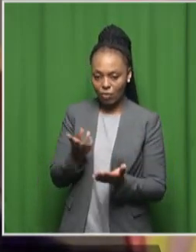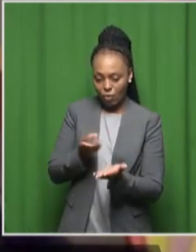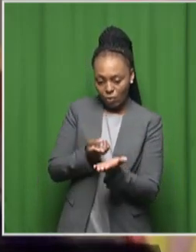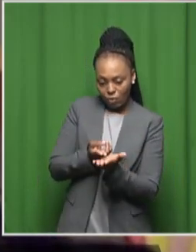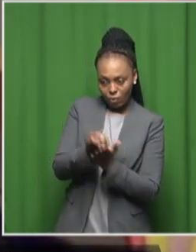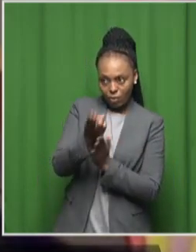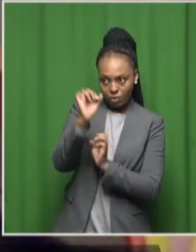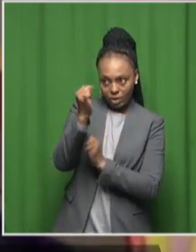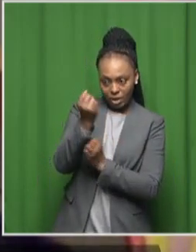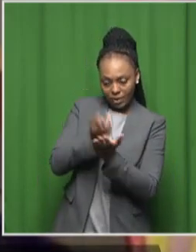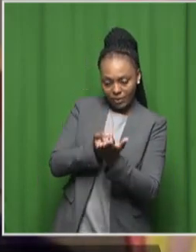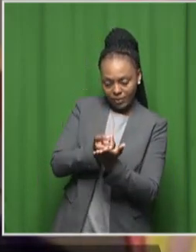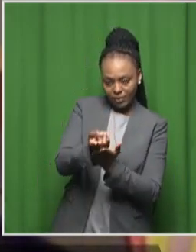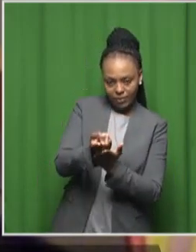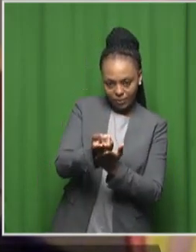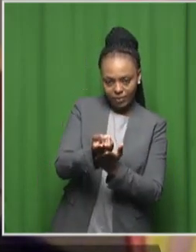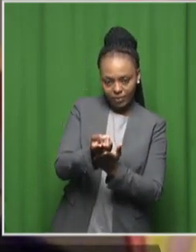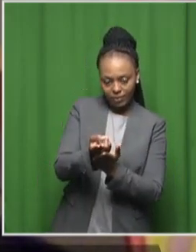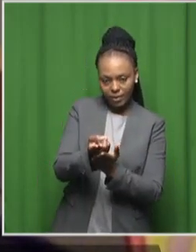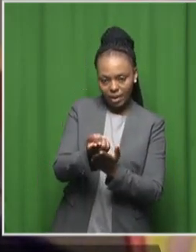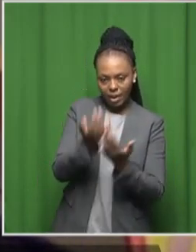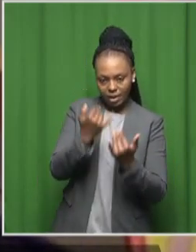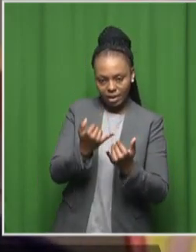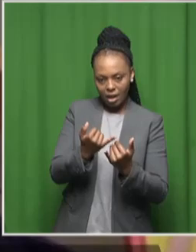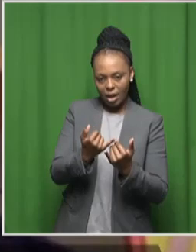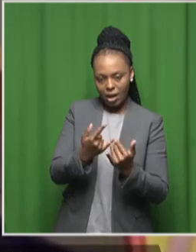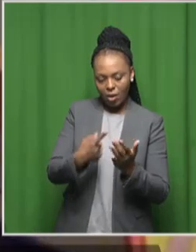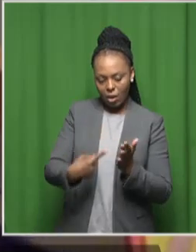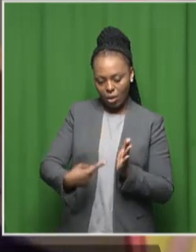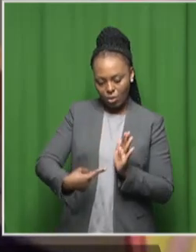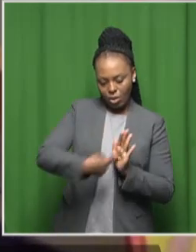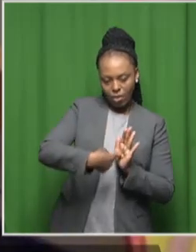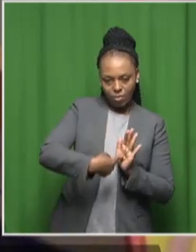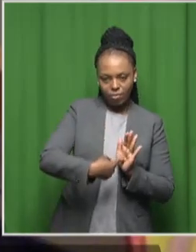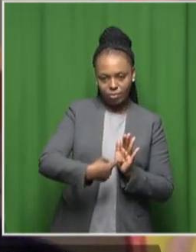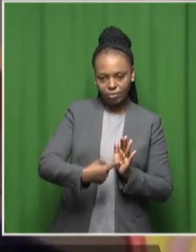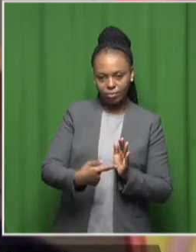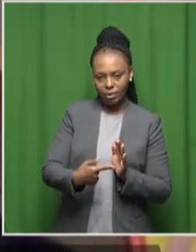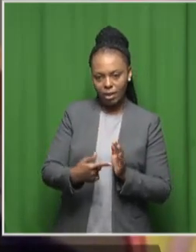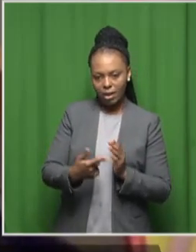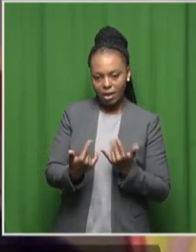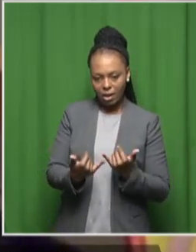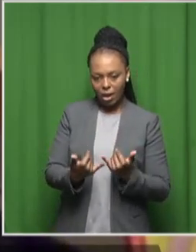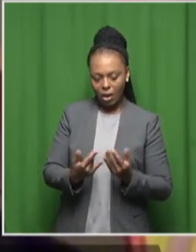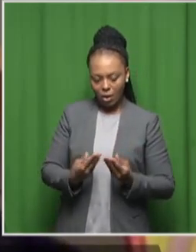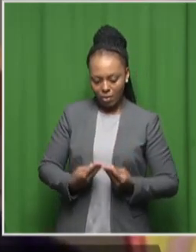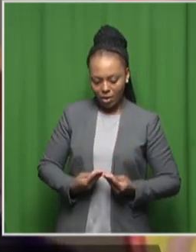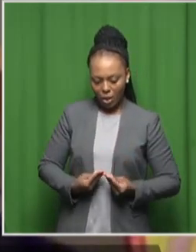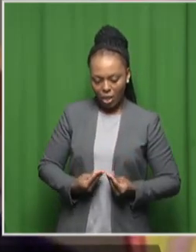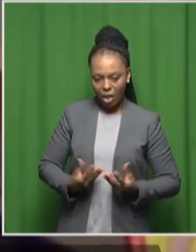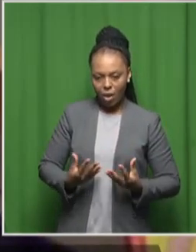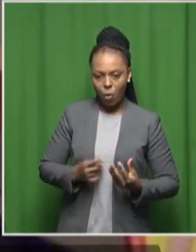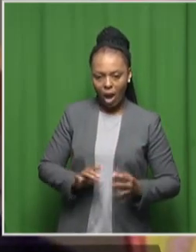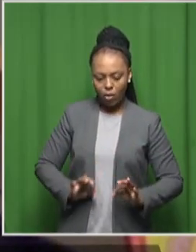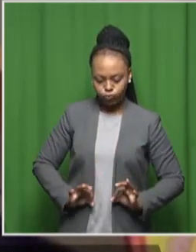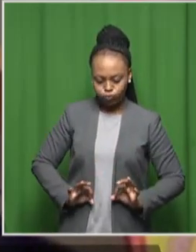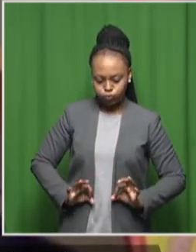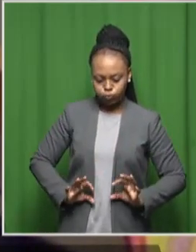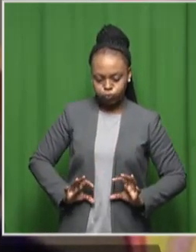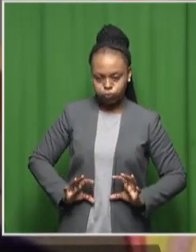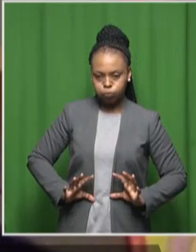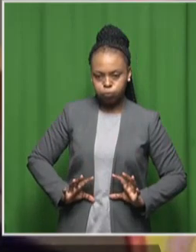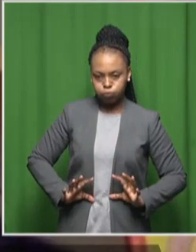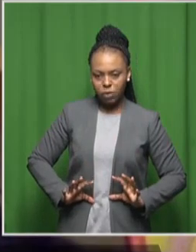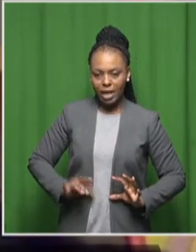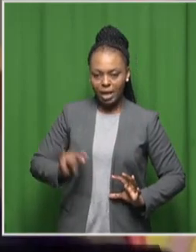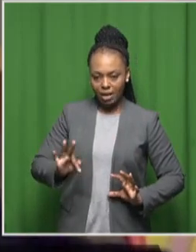these problems by blocking the blood vessels to these fibroids in the uterus, which makes them shrink and definitely improves quality of